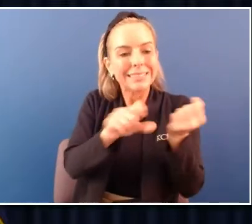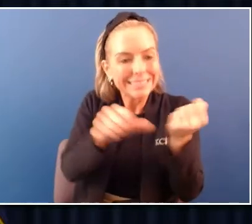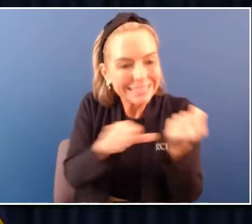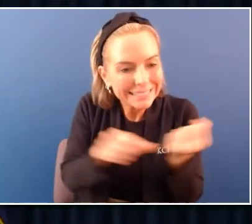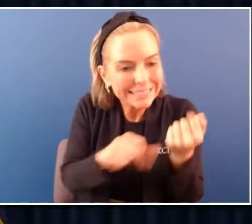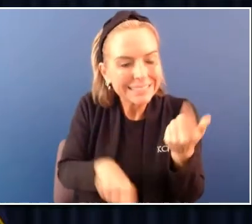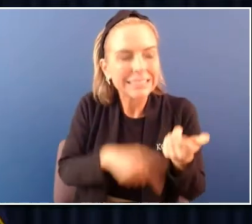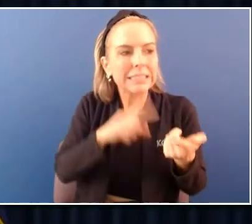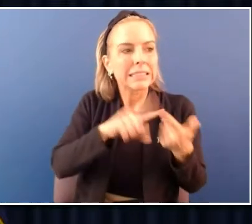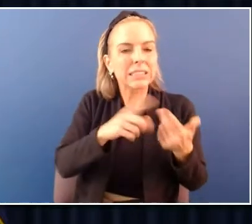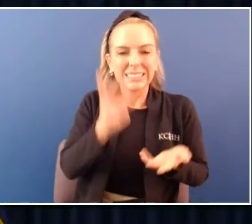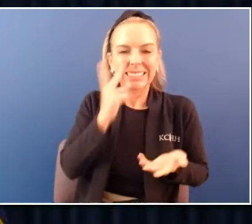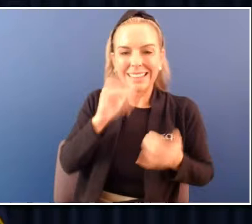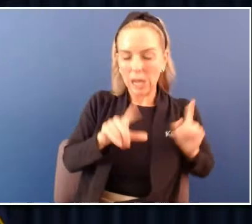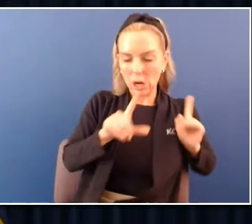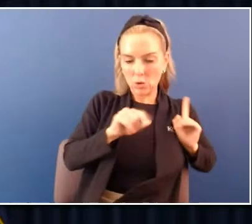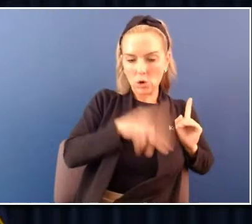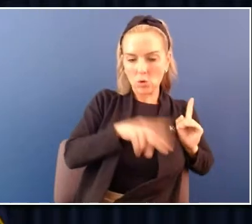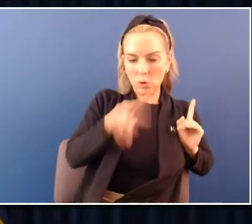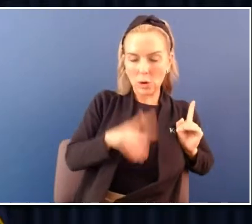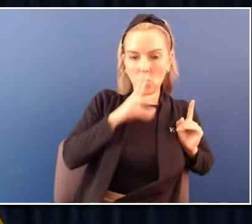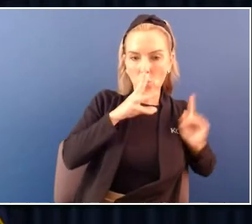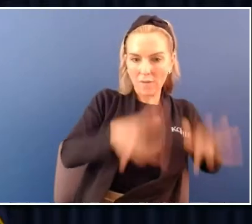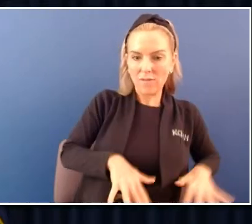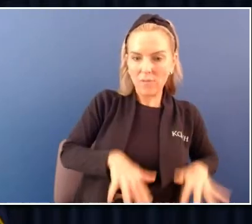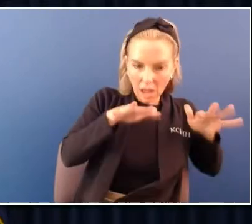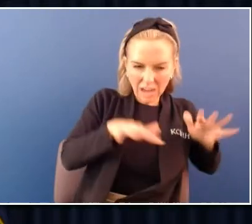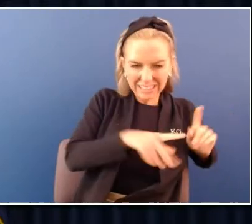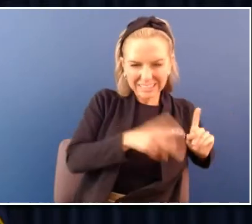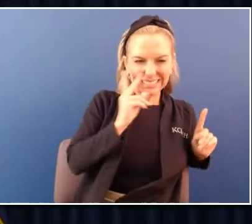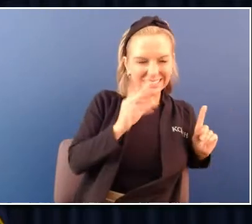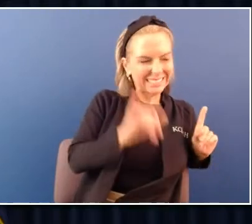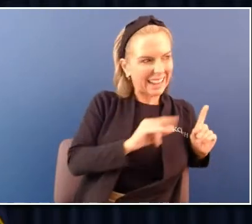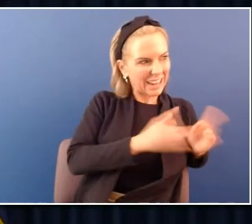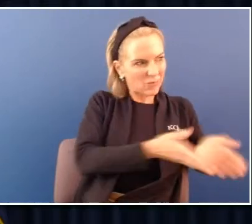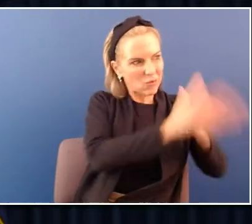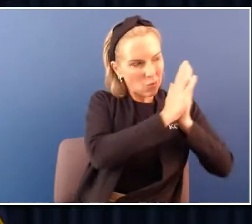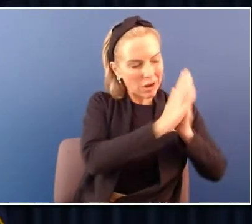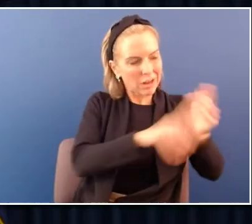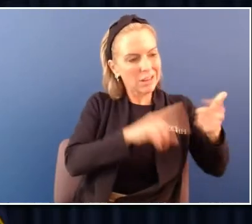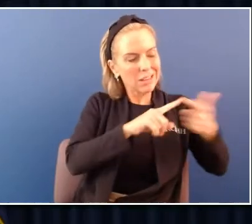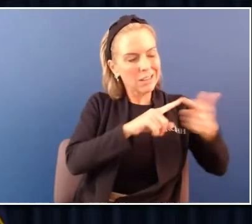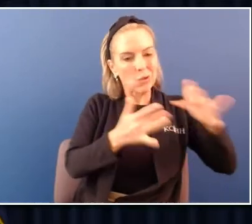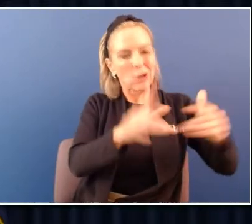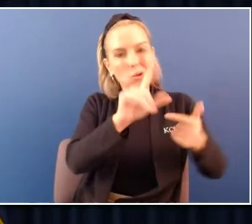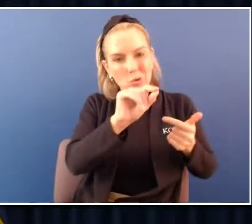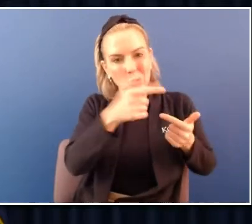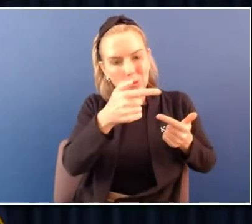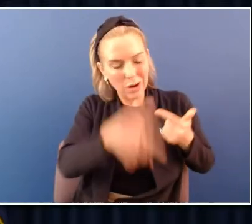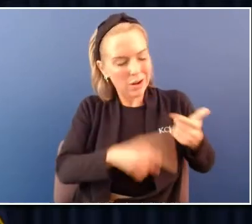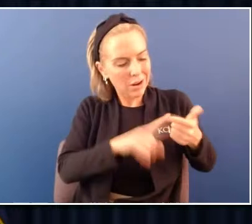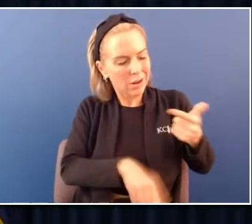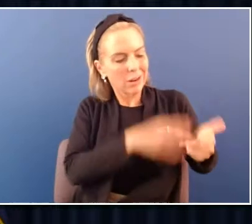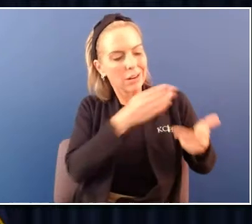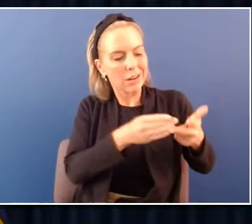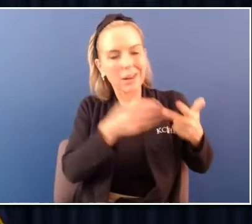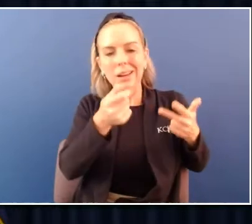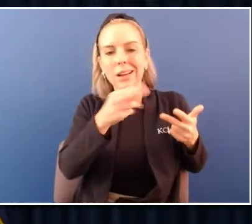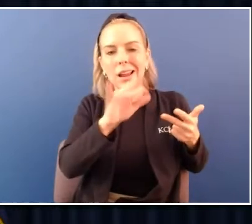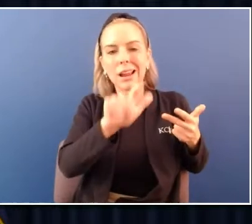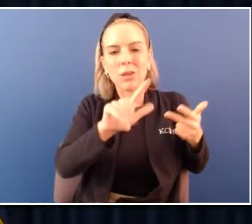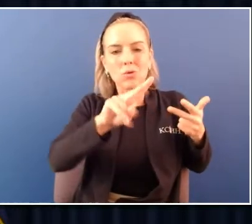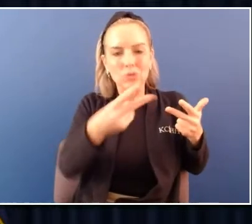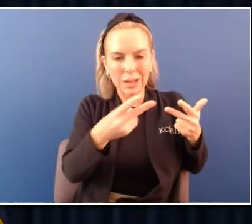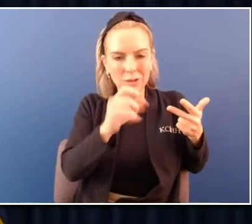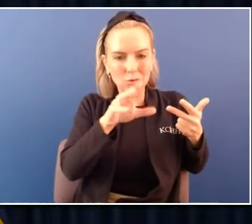in 2022, after the tornadoes in 2021, and after the April 2nd